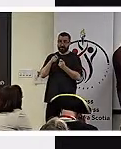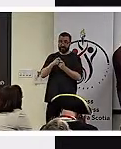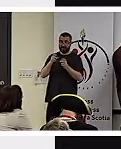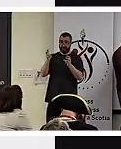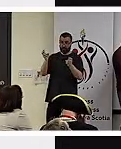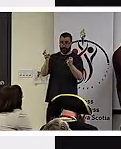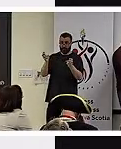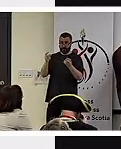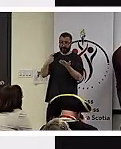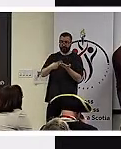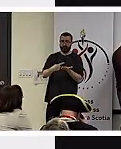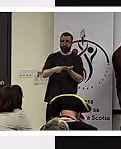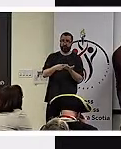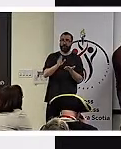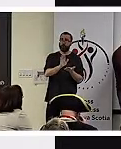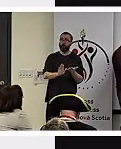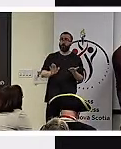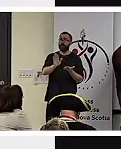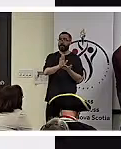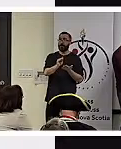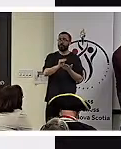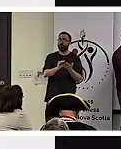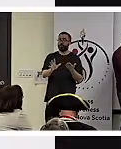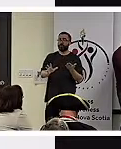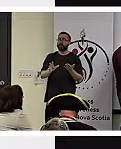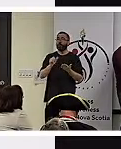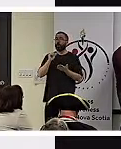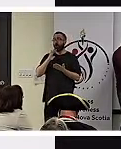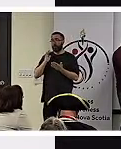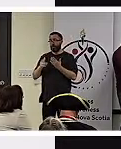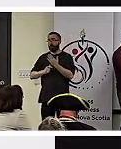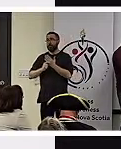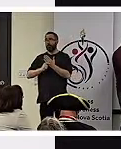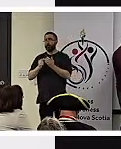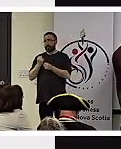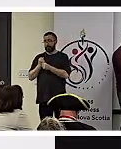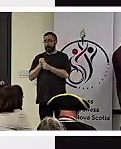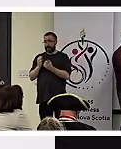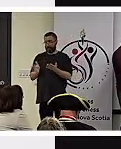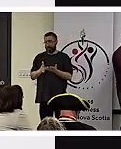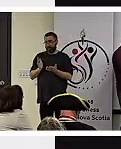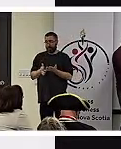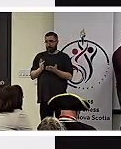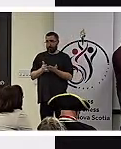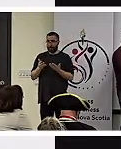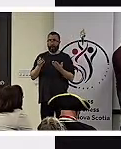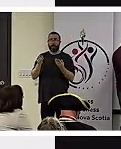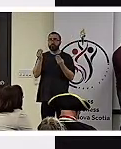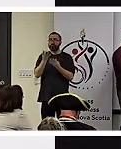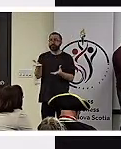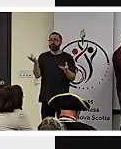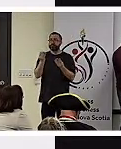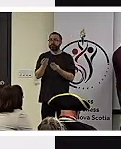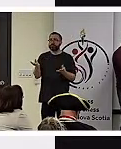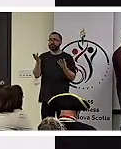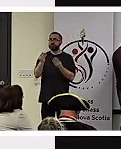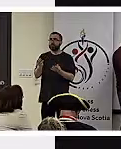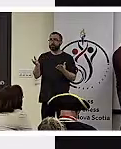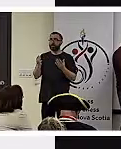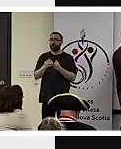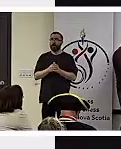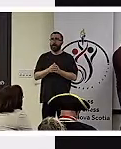to their students about, or we would look through our booklet that we made and start on a different topic, and then we would come up with a